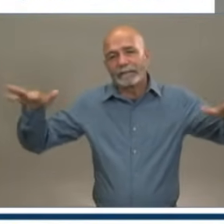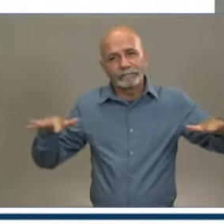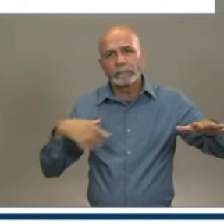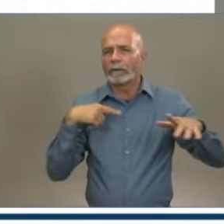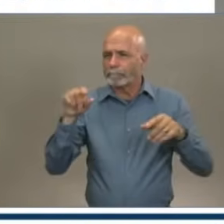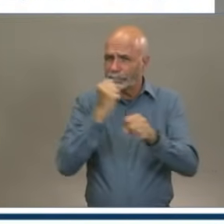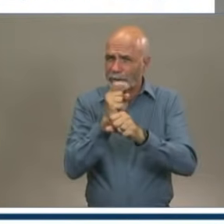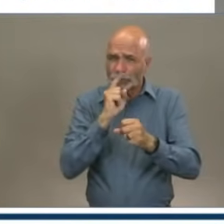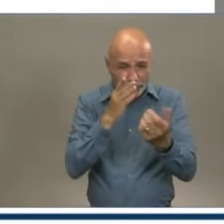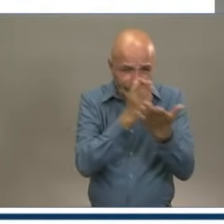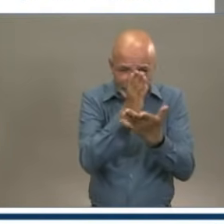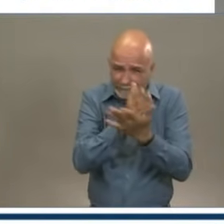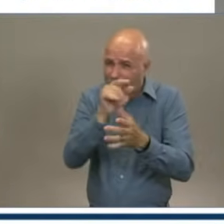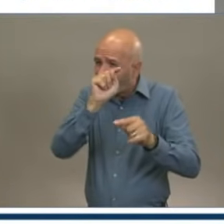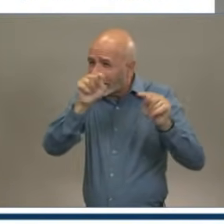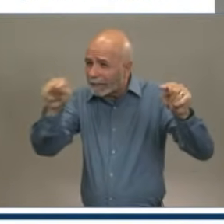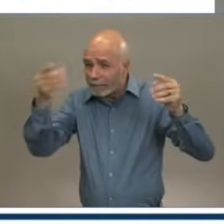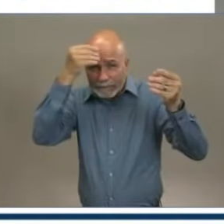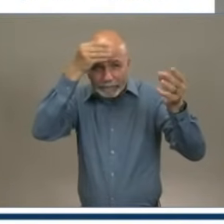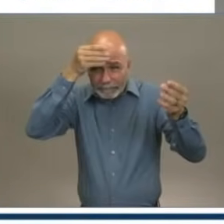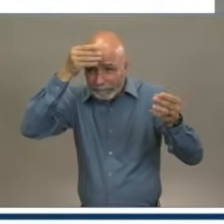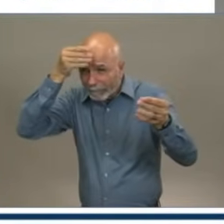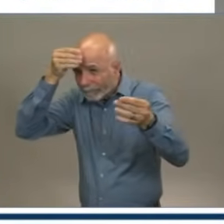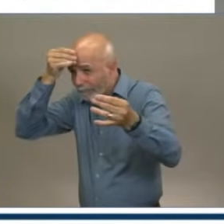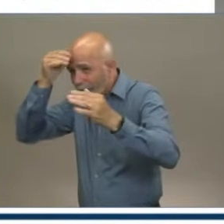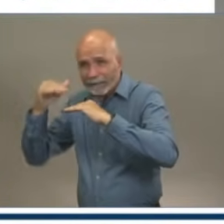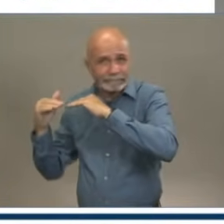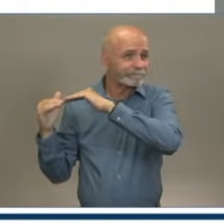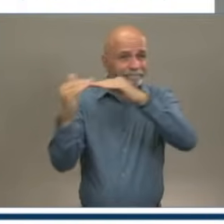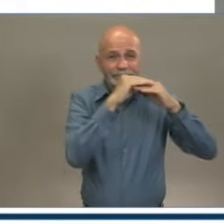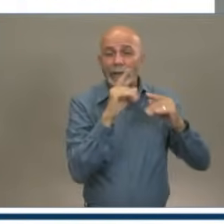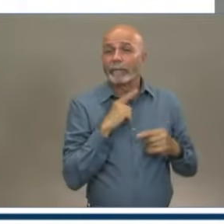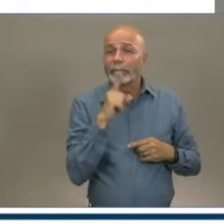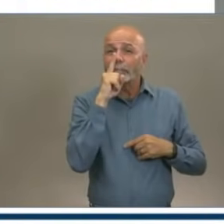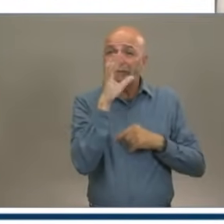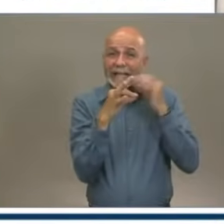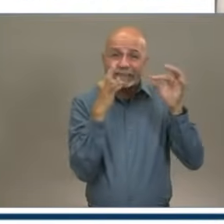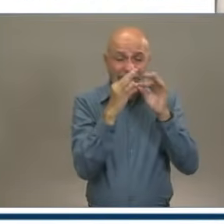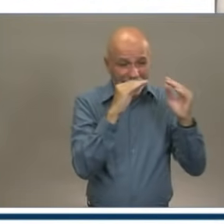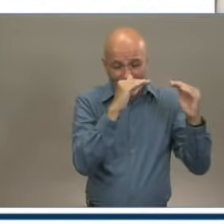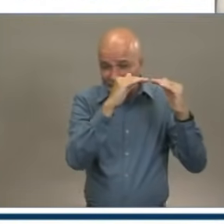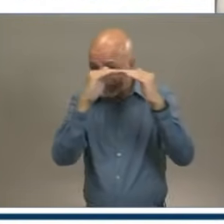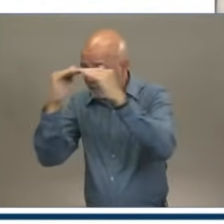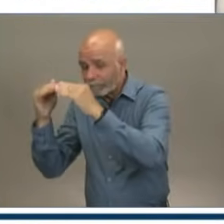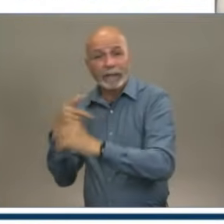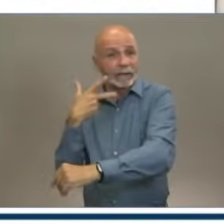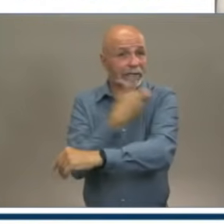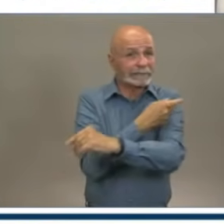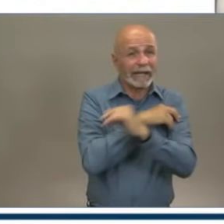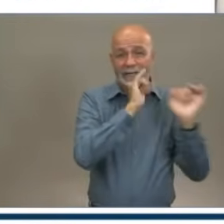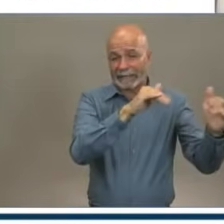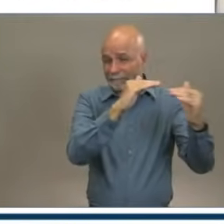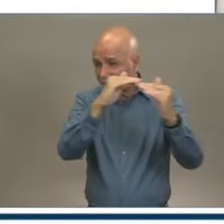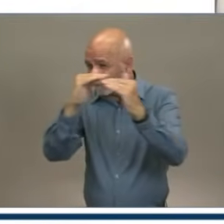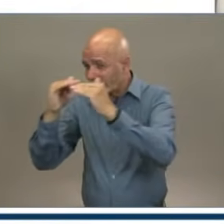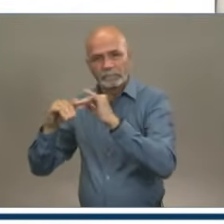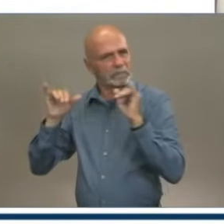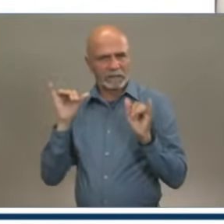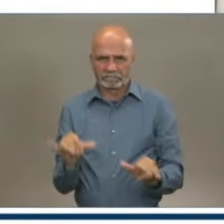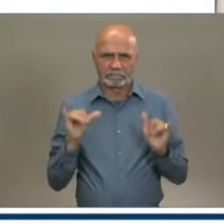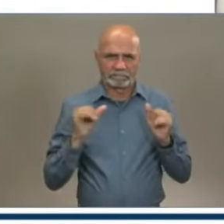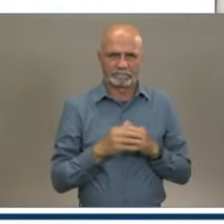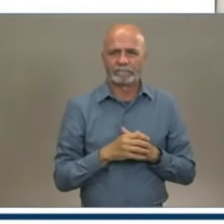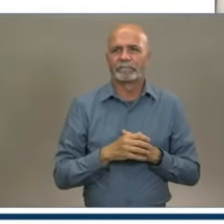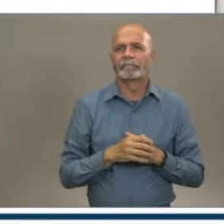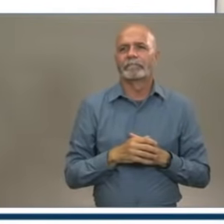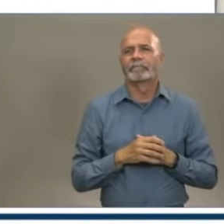to information, access to testing, and access to vaccination. We'll go to the phone lines now. We'll take our next question from Elizabeth McSheffrey with